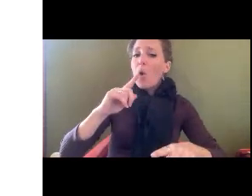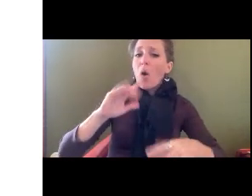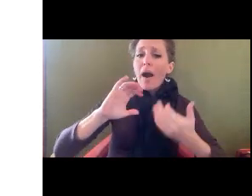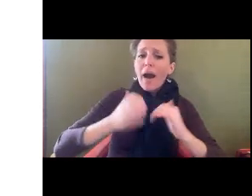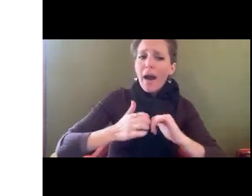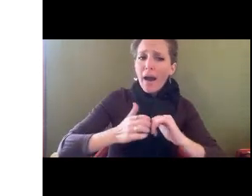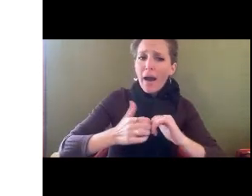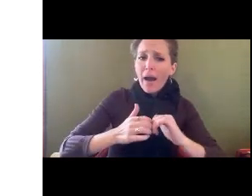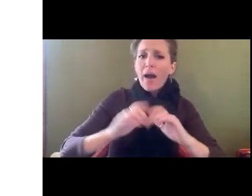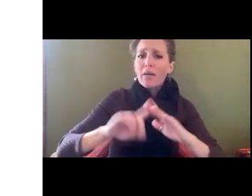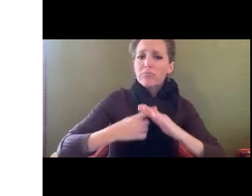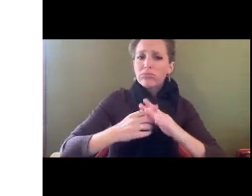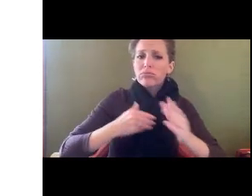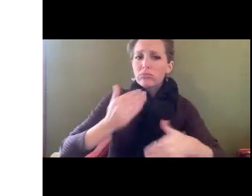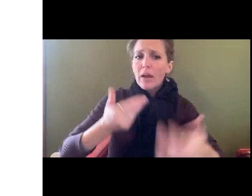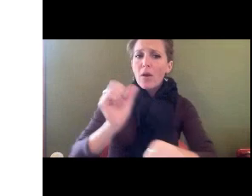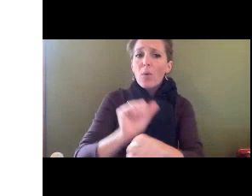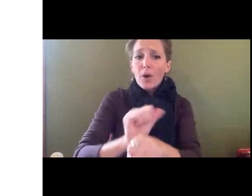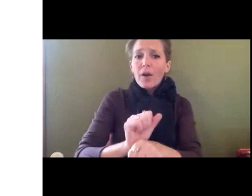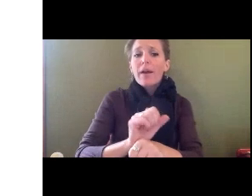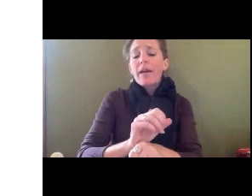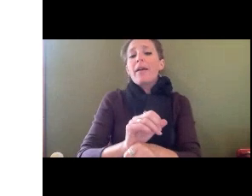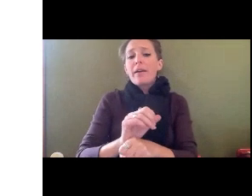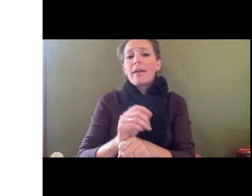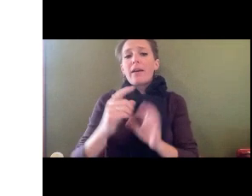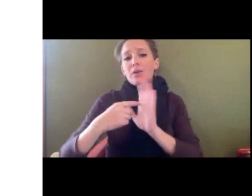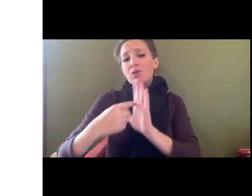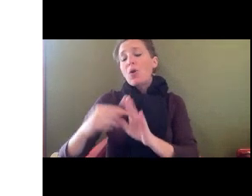the UNFCCC.